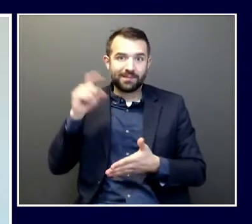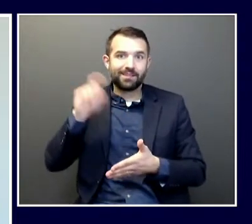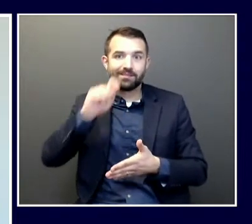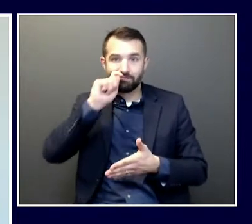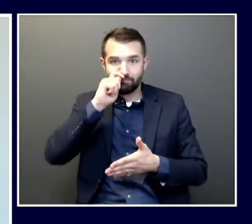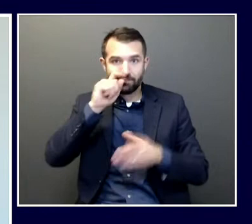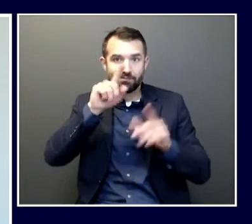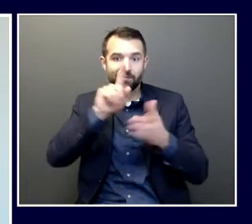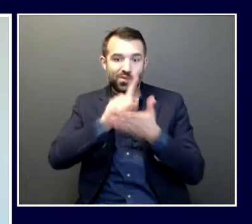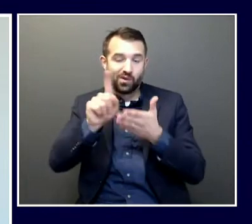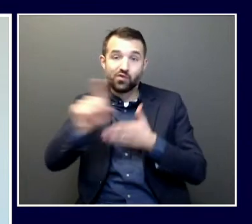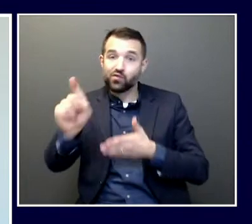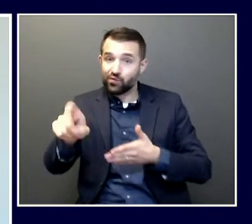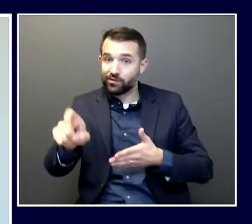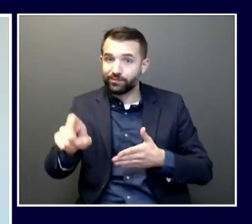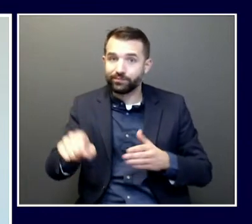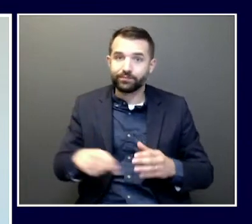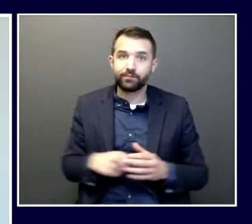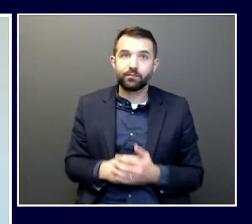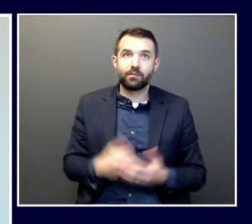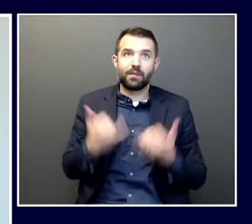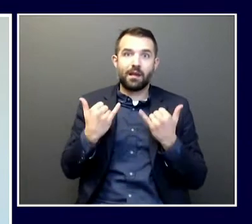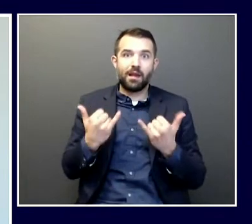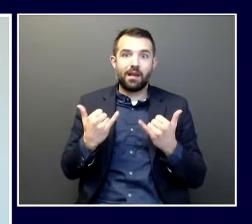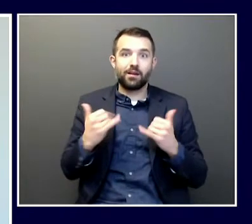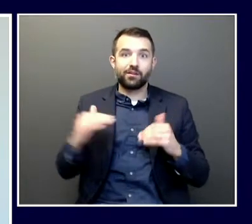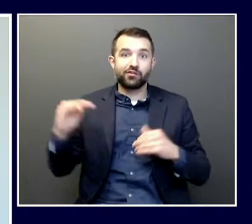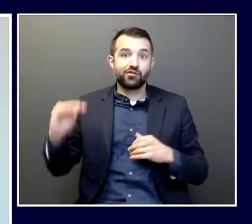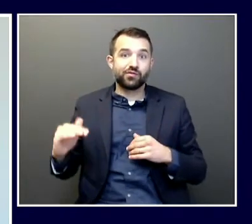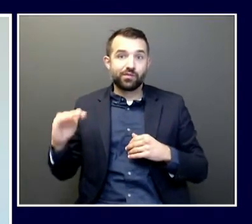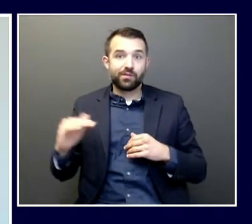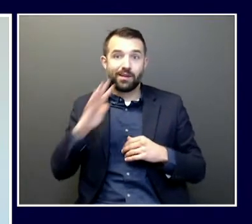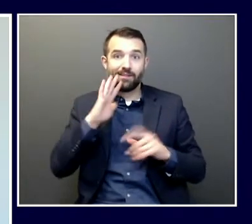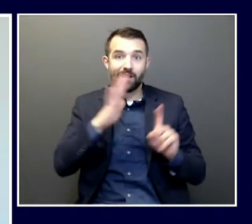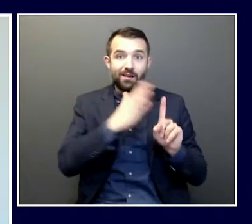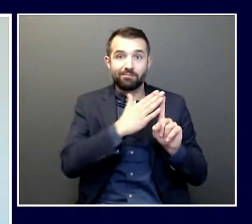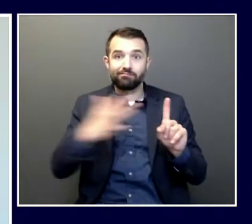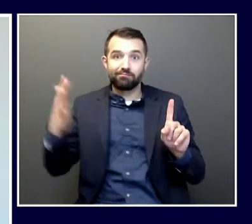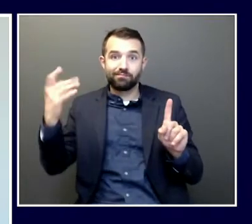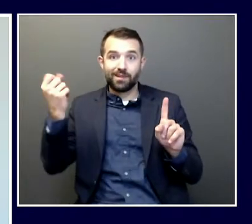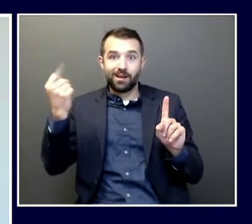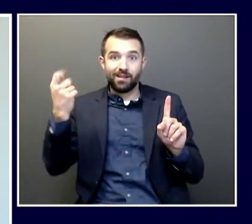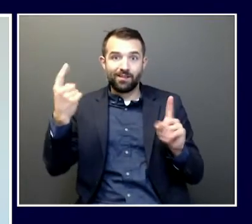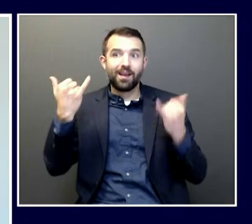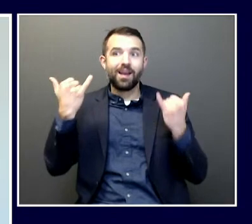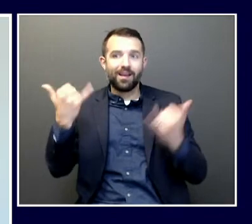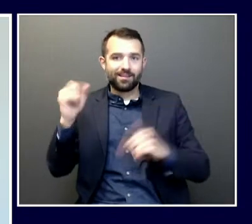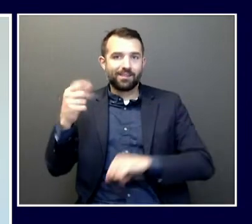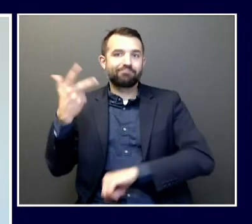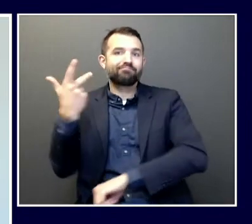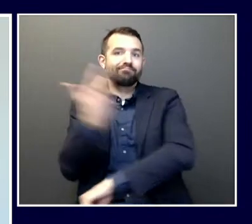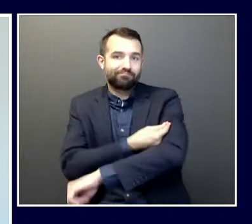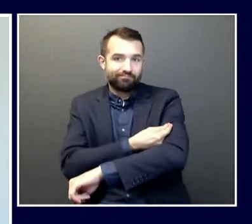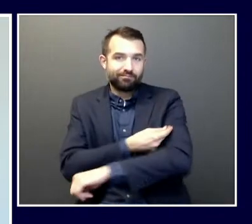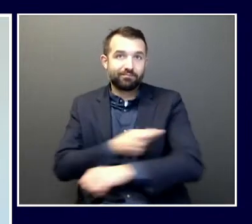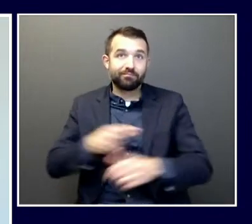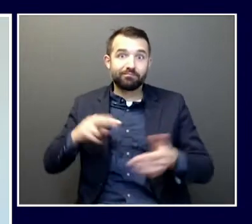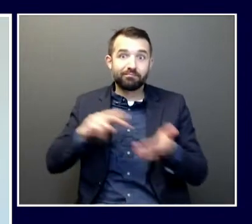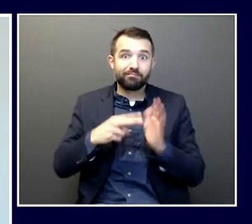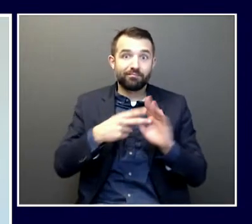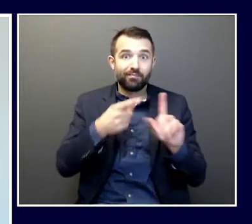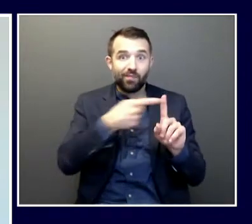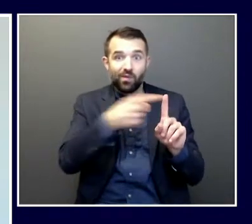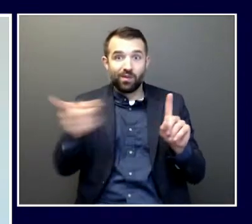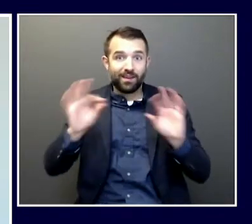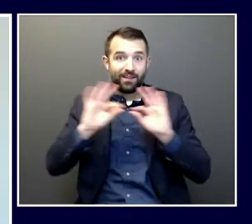kids 5 and older can get a vaccine. So it does require individual action as well as action by school